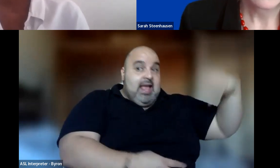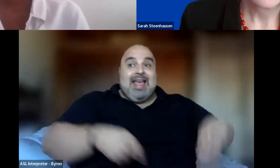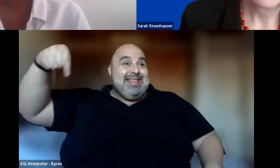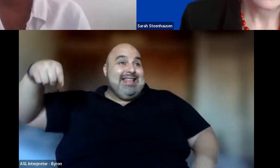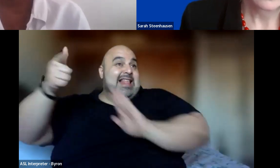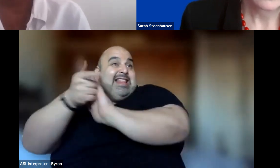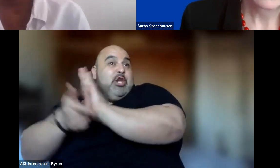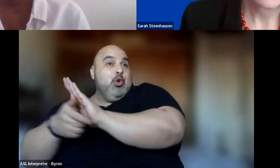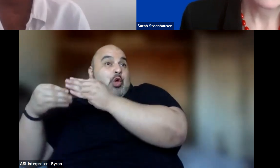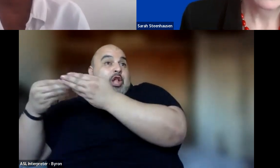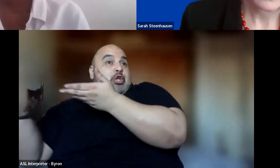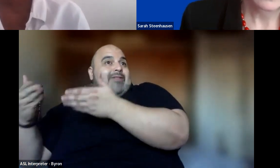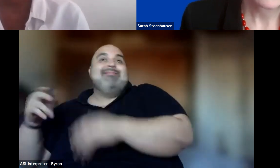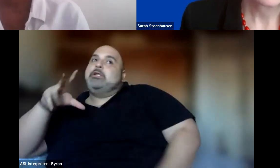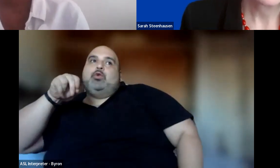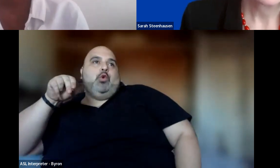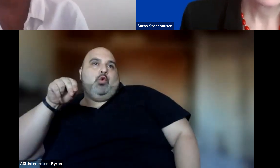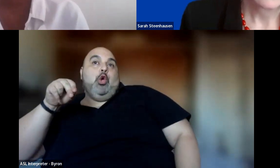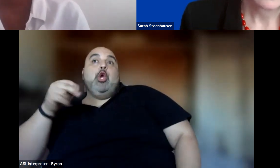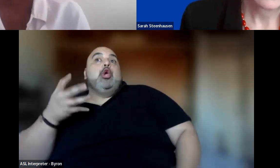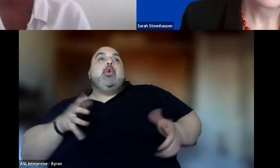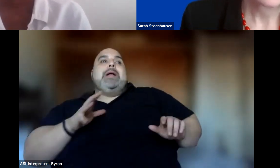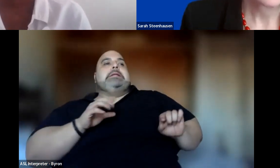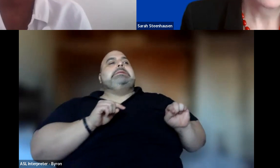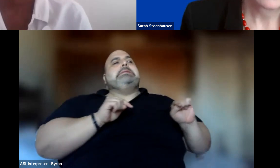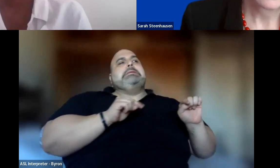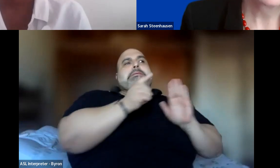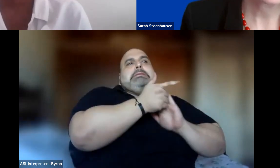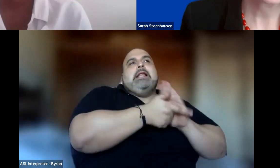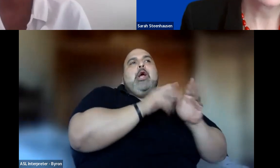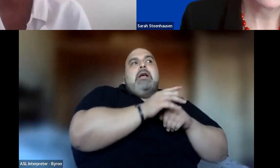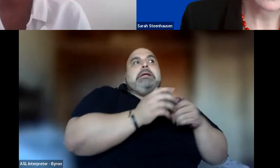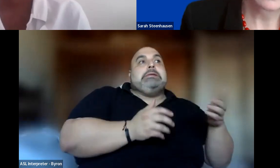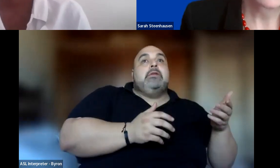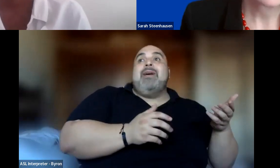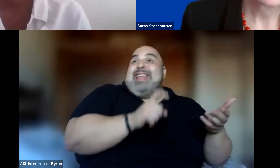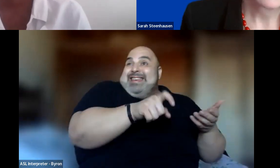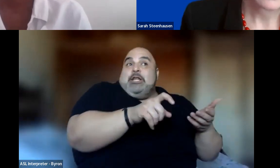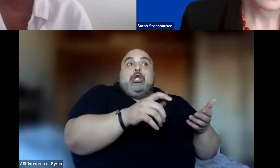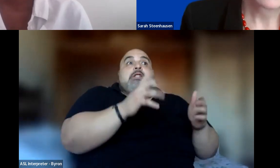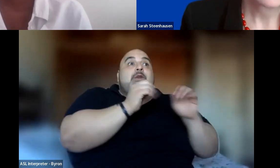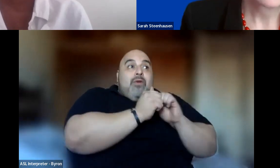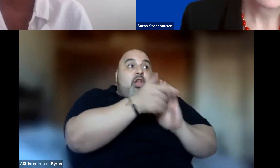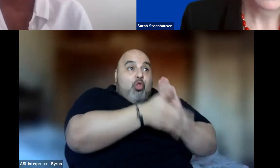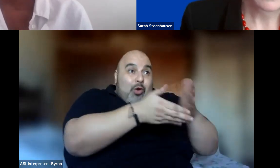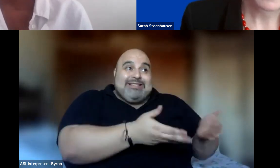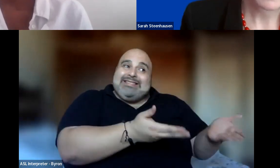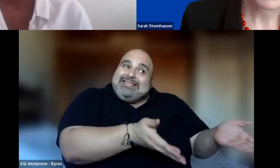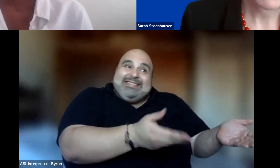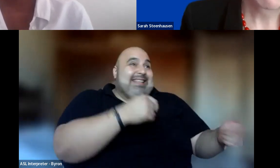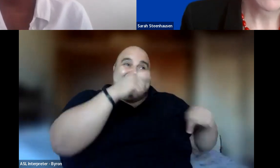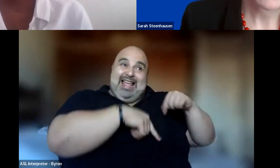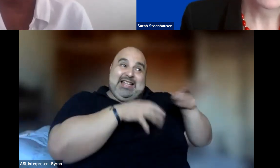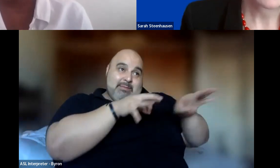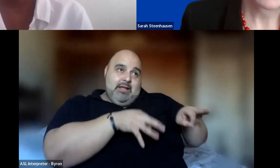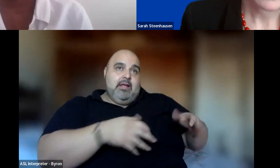realm of giving people legal advice, or the situation where someone really does need legal advice. Like they actually really need to talk to an attorney about what